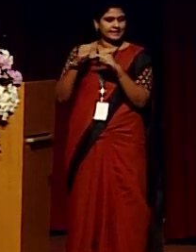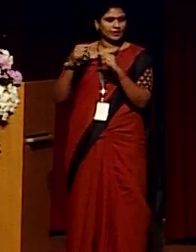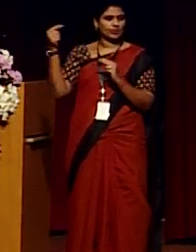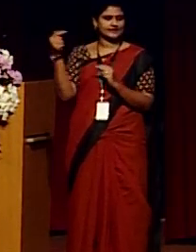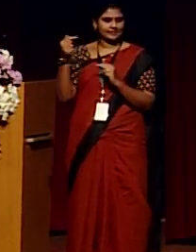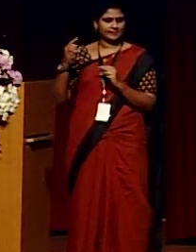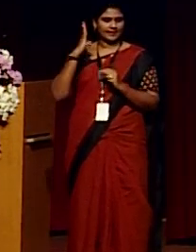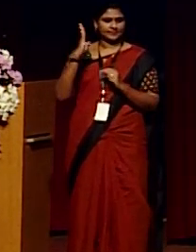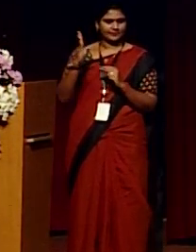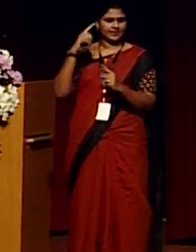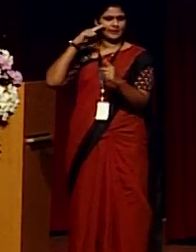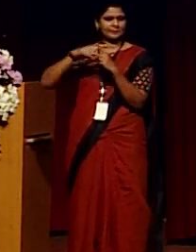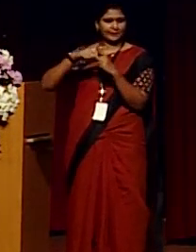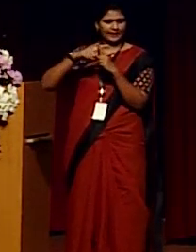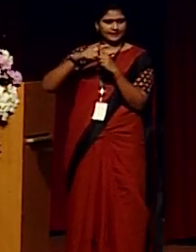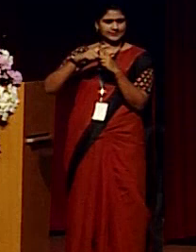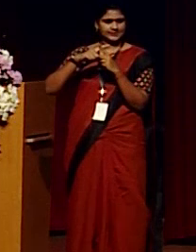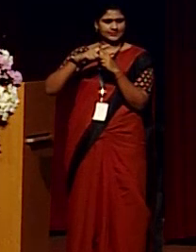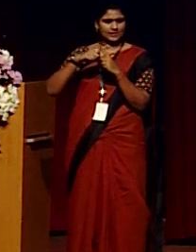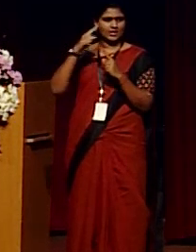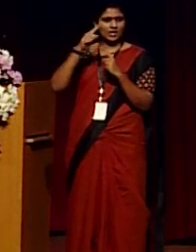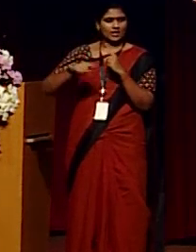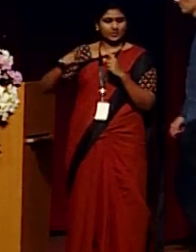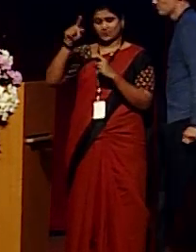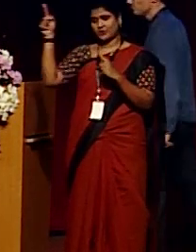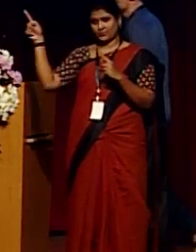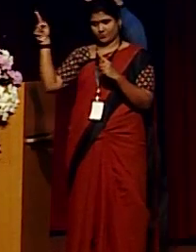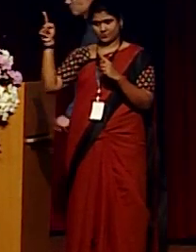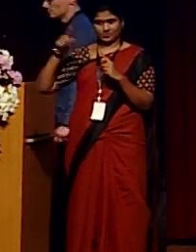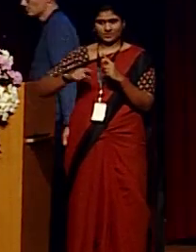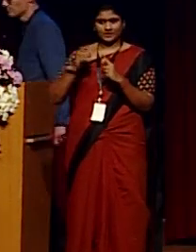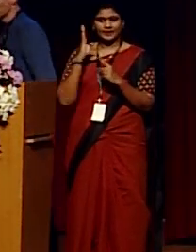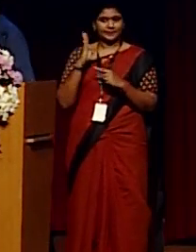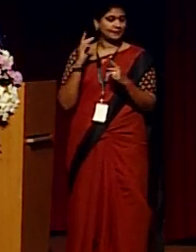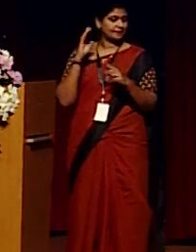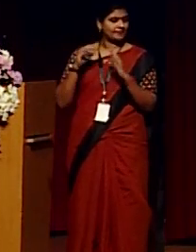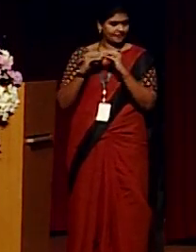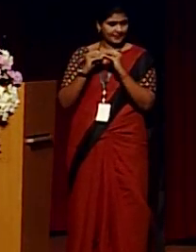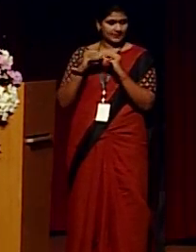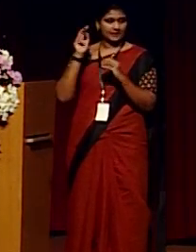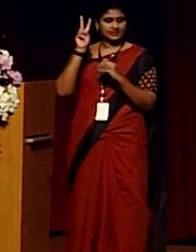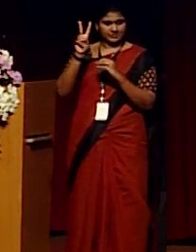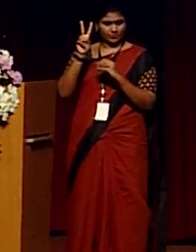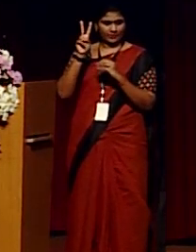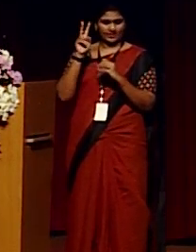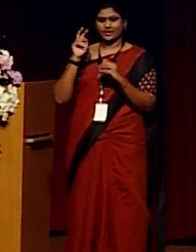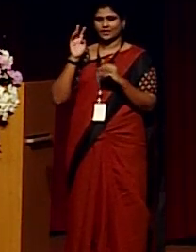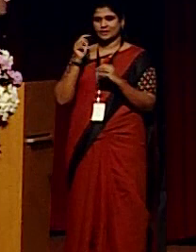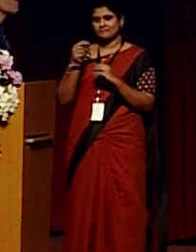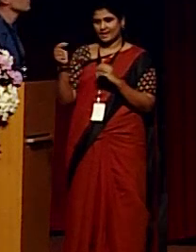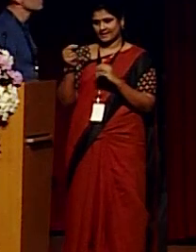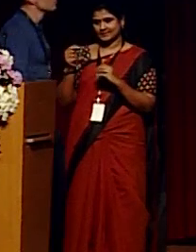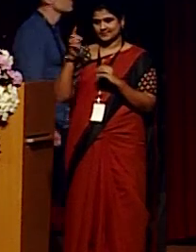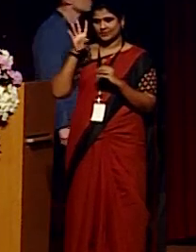b plus or minus start root b squared